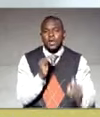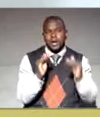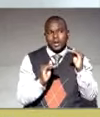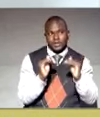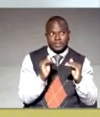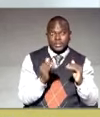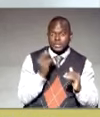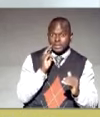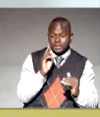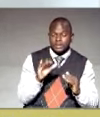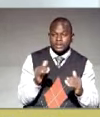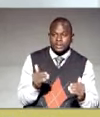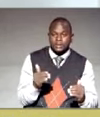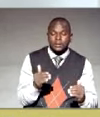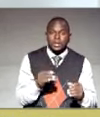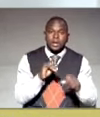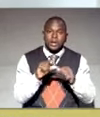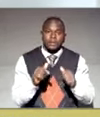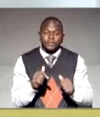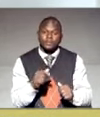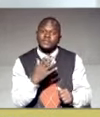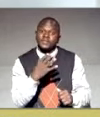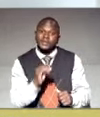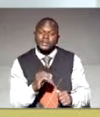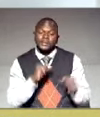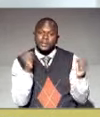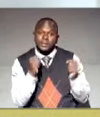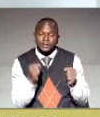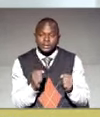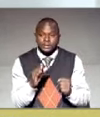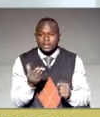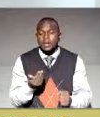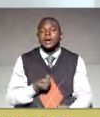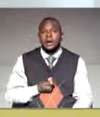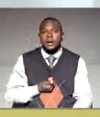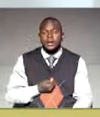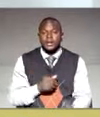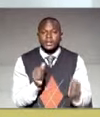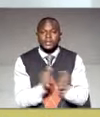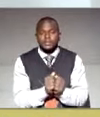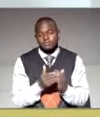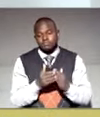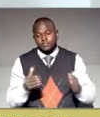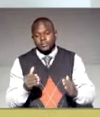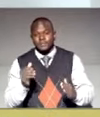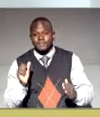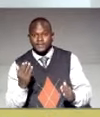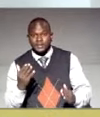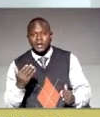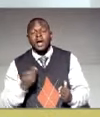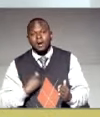you see, let me say, about 50 patients, you are going to have at least 10 to 15 of those having hearing